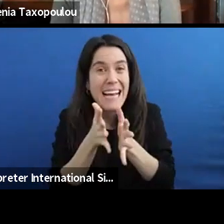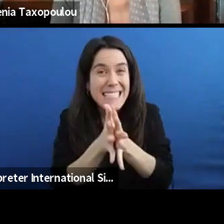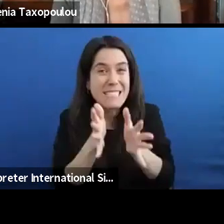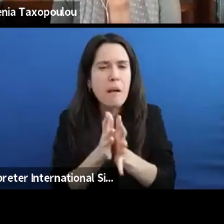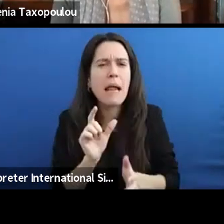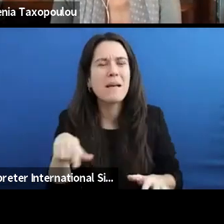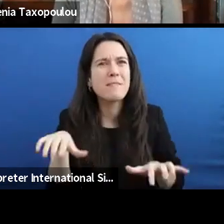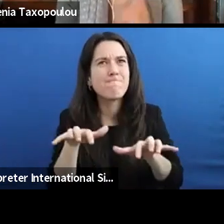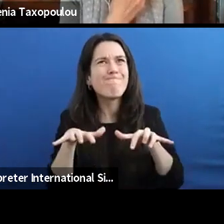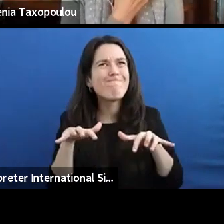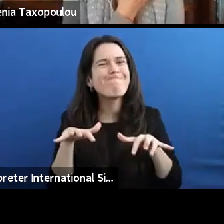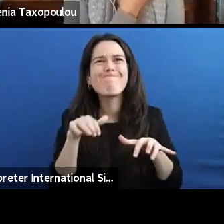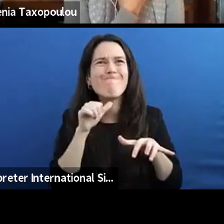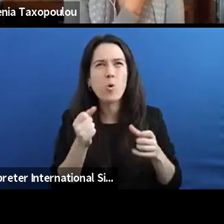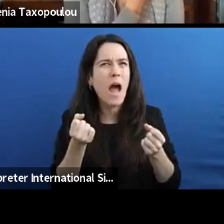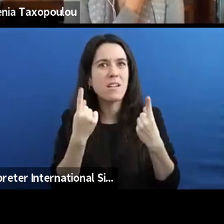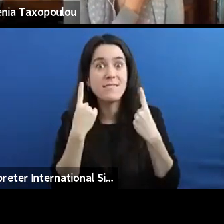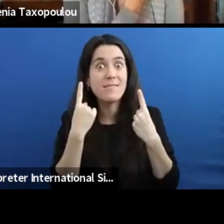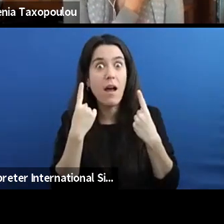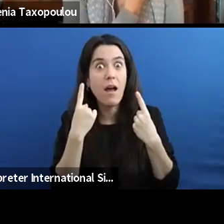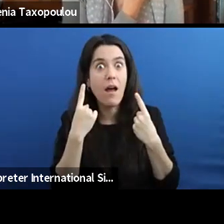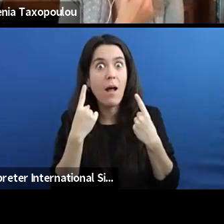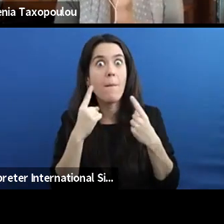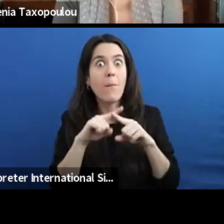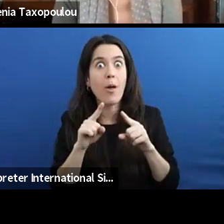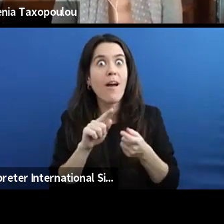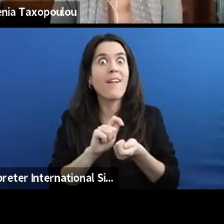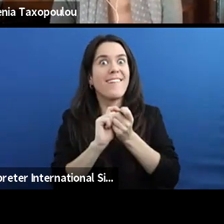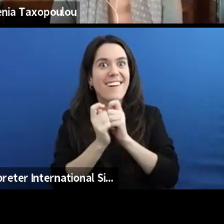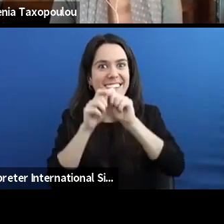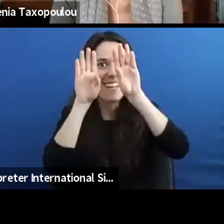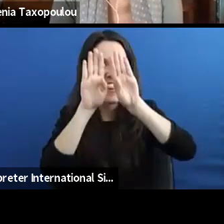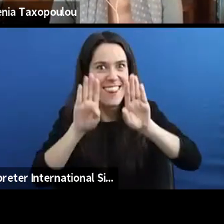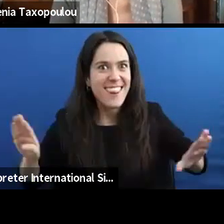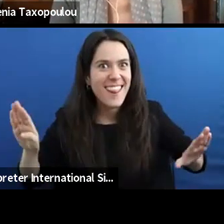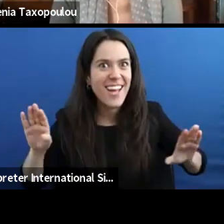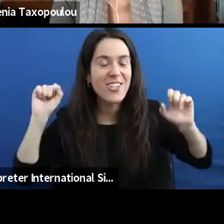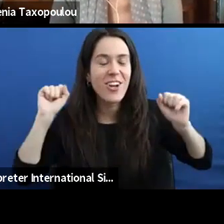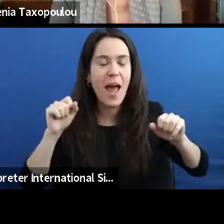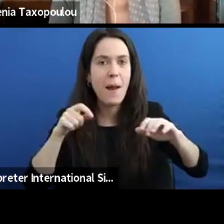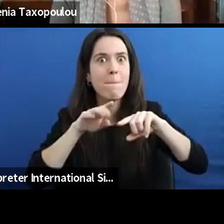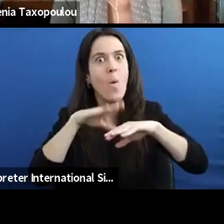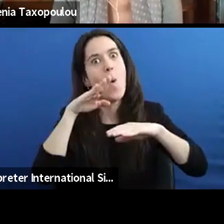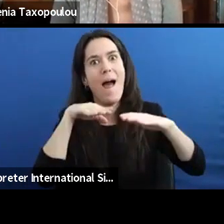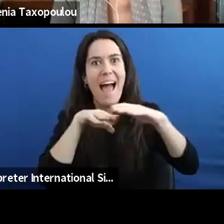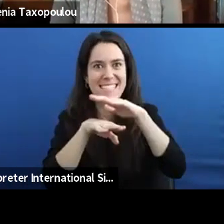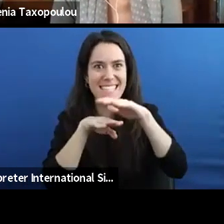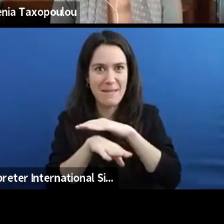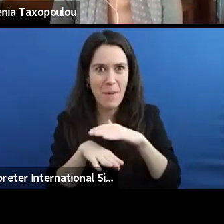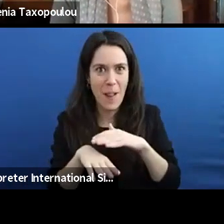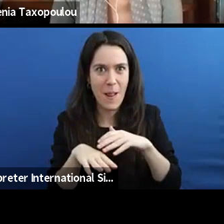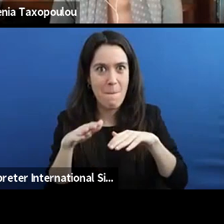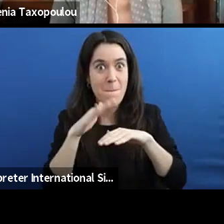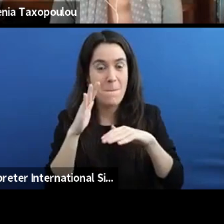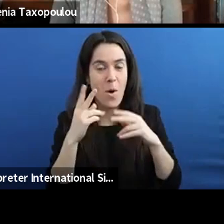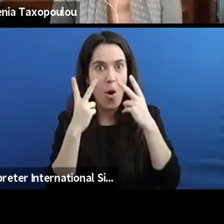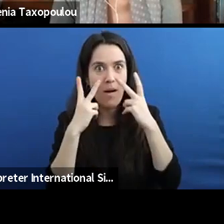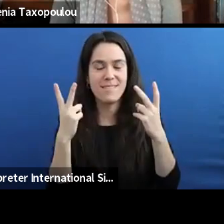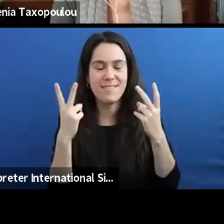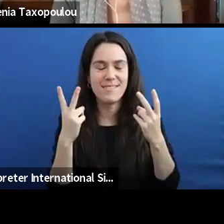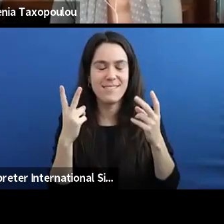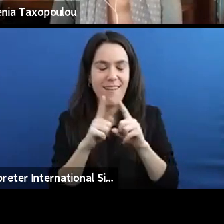understandable, it's a really big complexity, and it needs or there's a